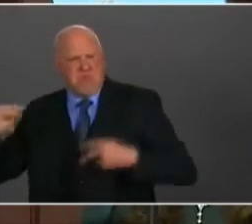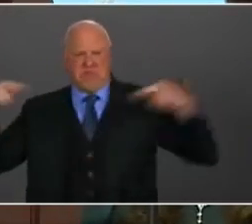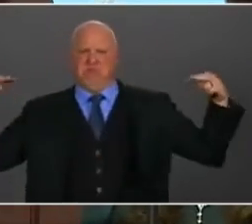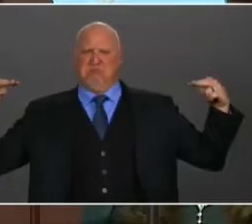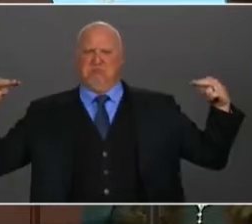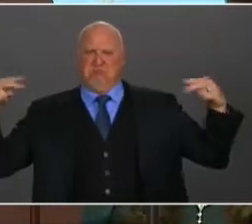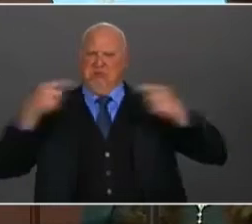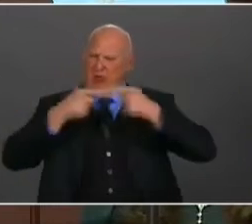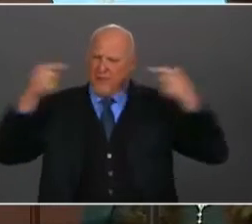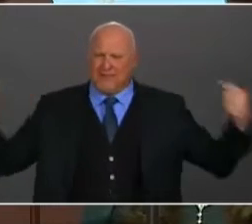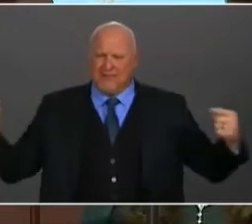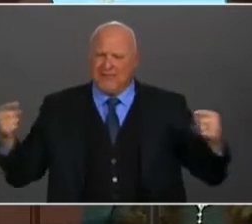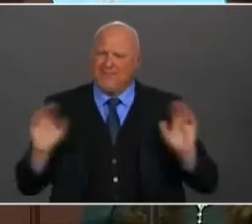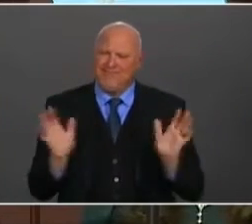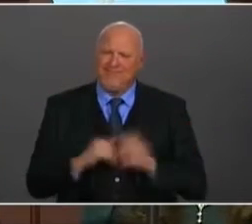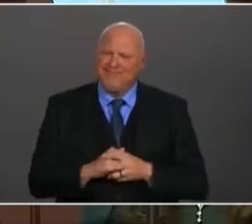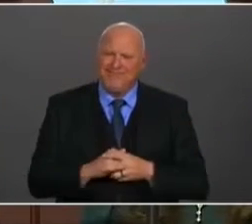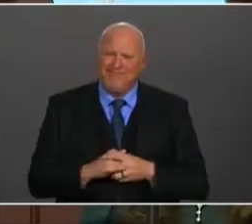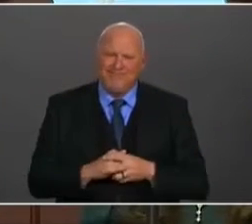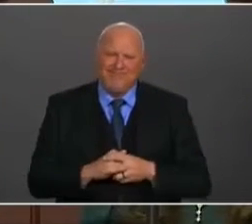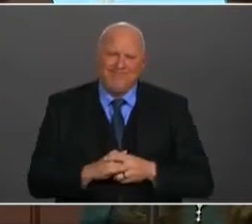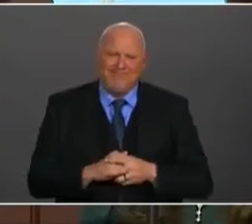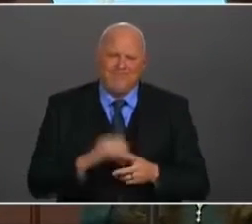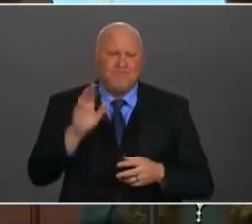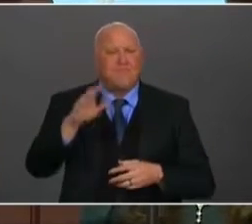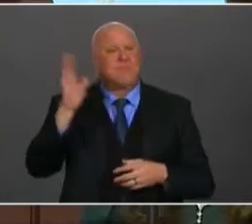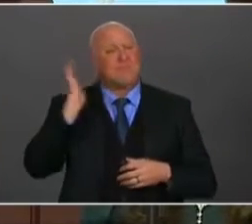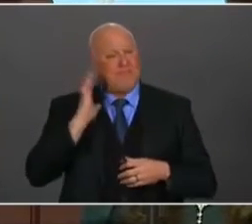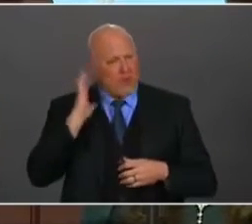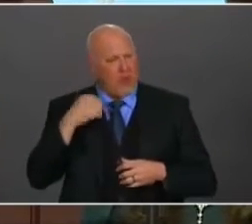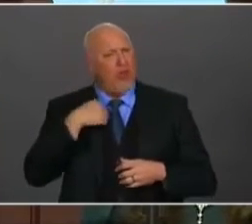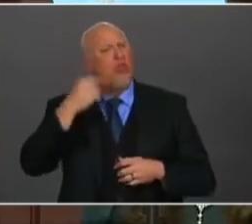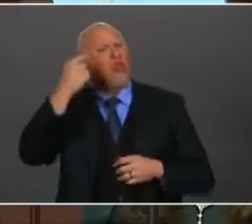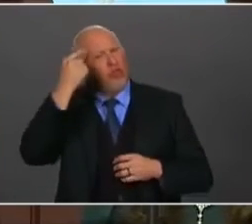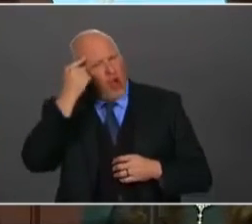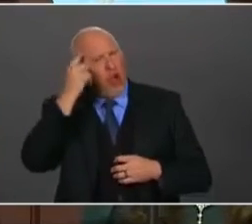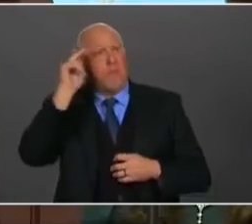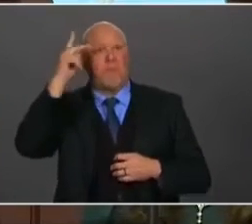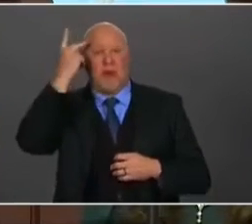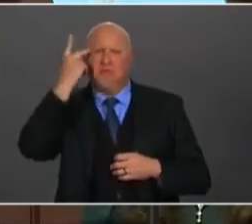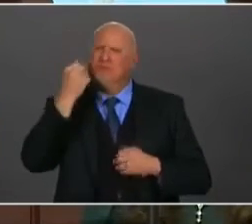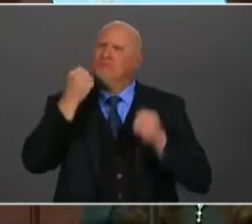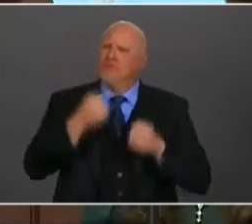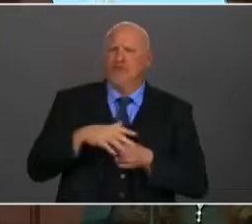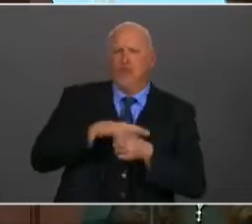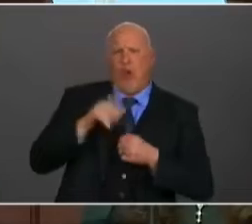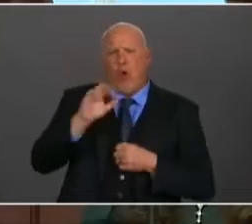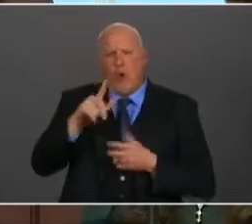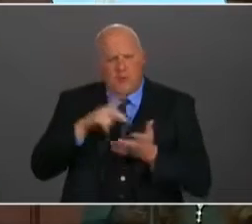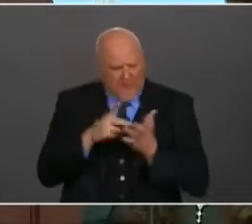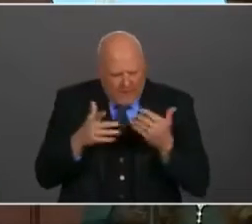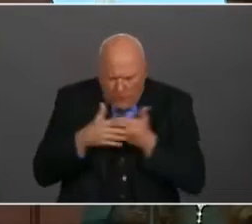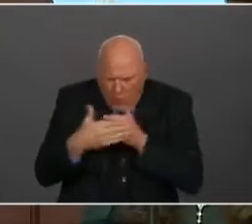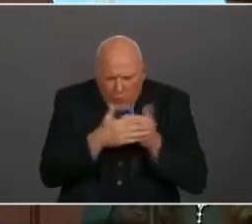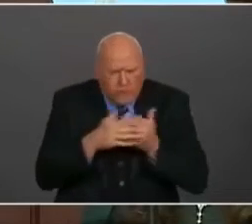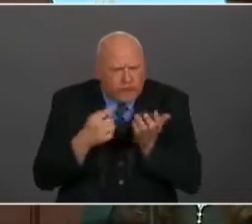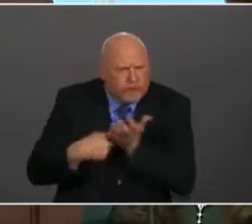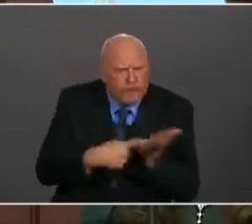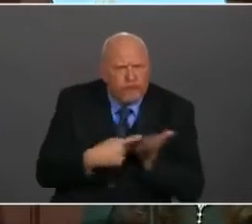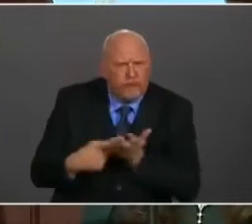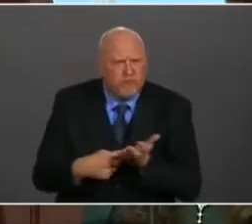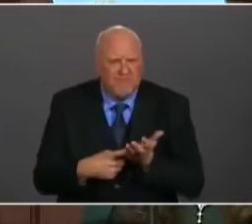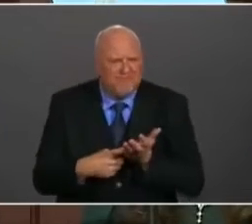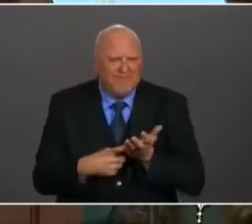I no longer believe that to be true. Today, all politics is national. And that is bad,